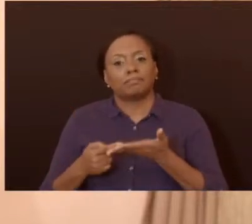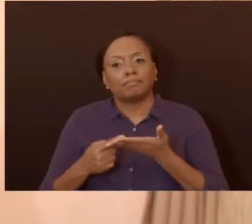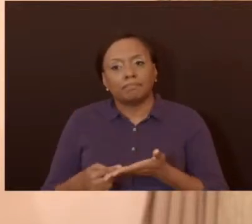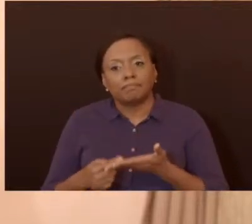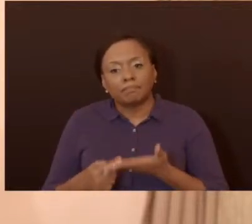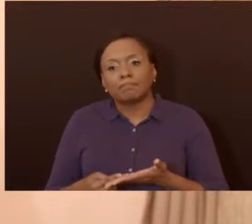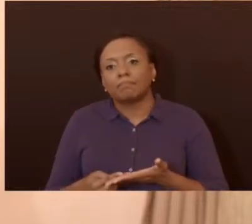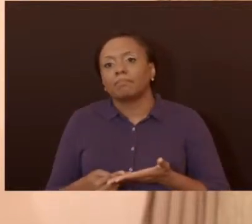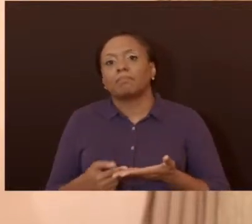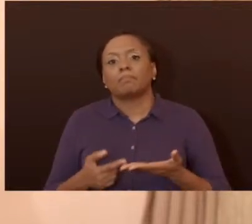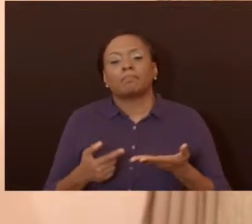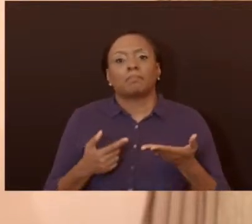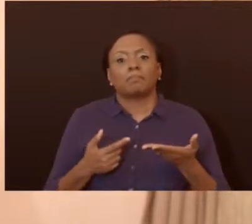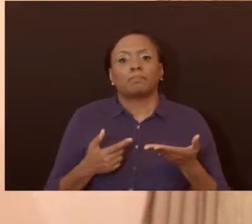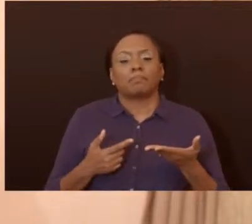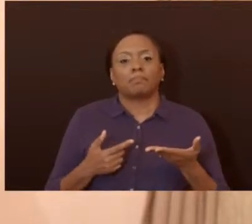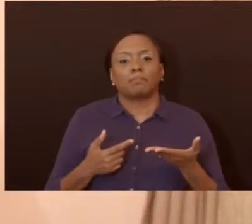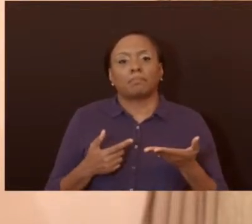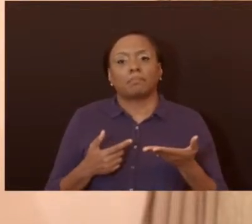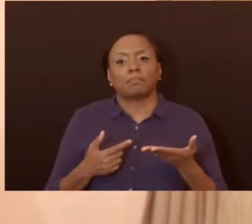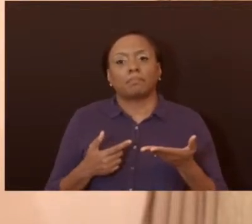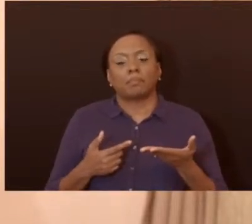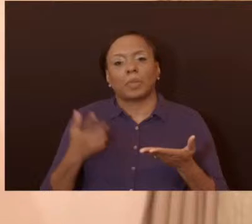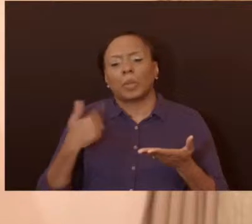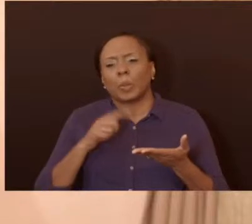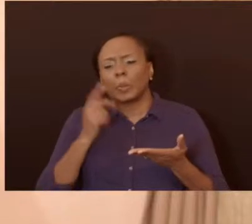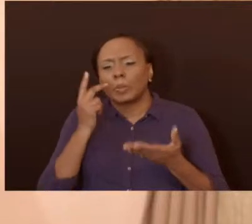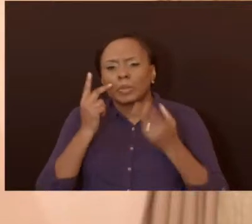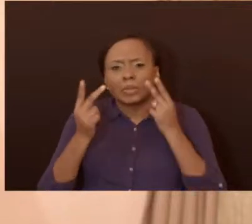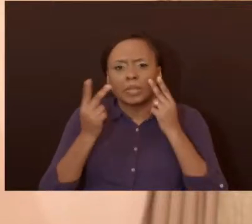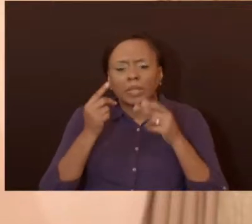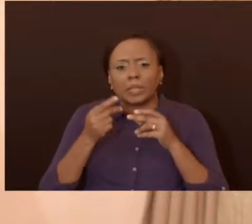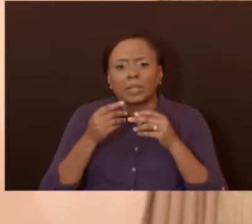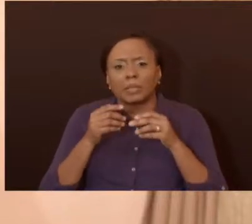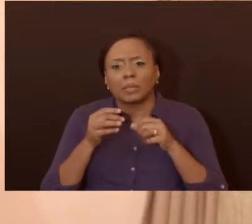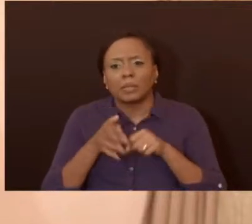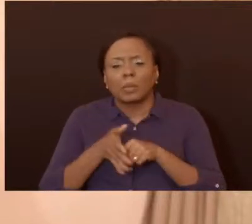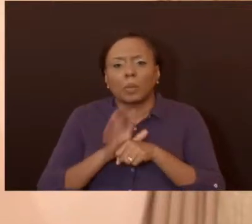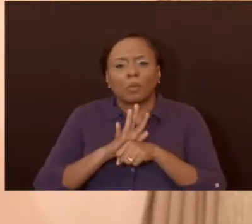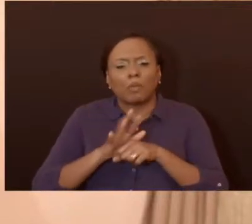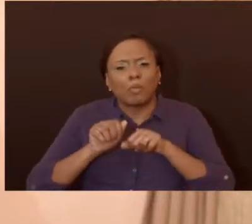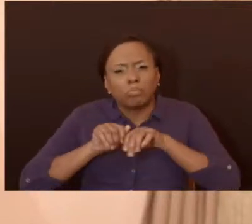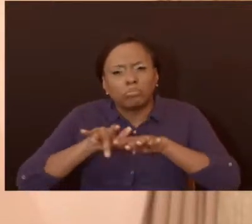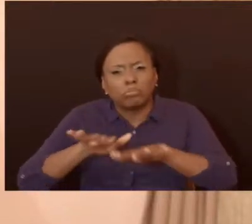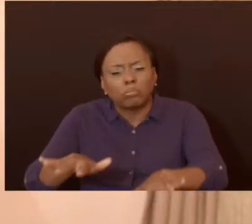of significance where we find COVID-19 is spreading.